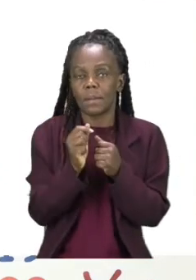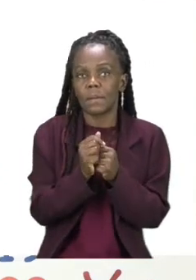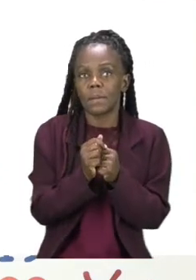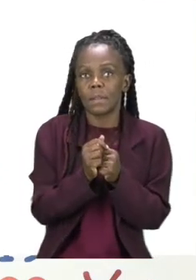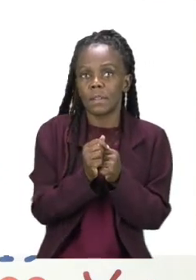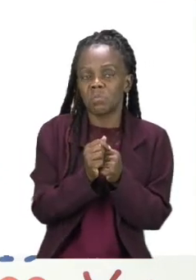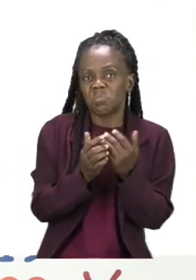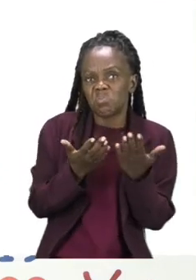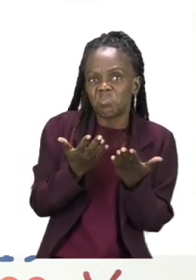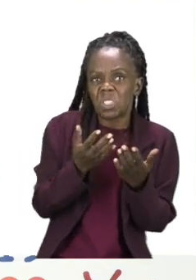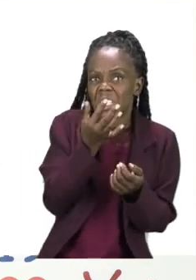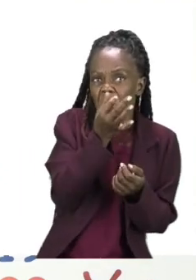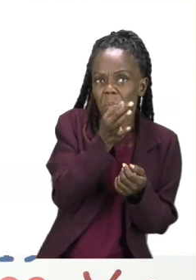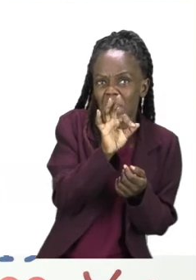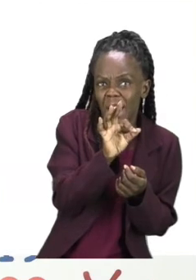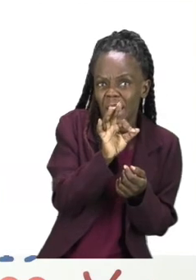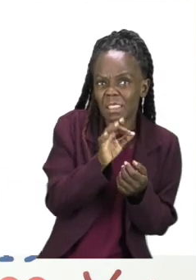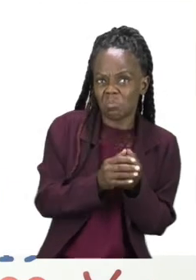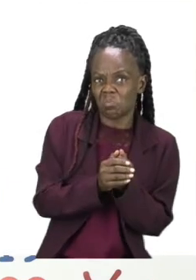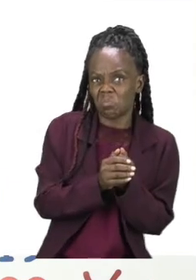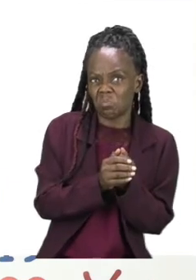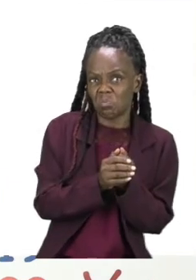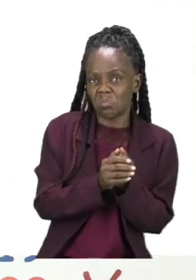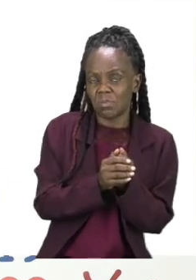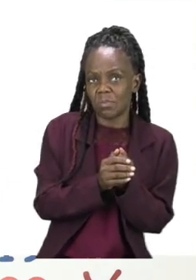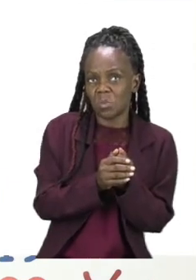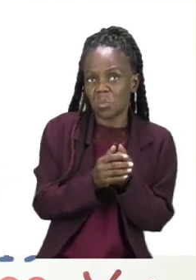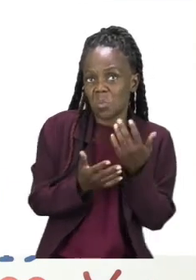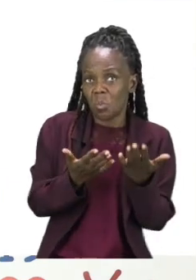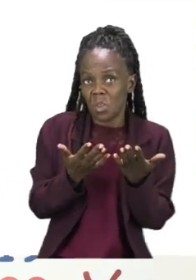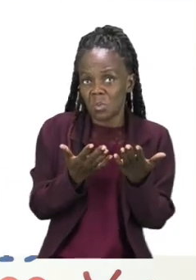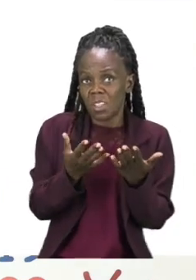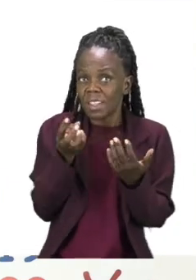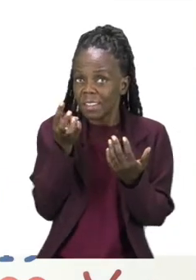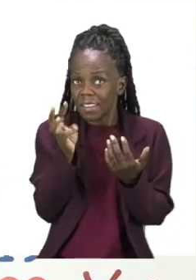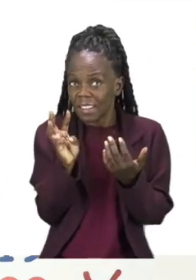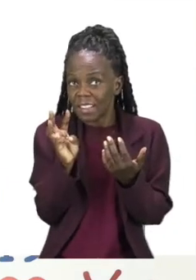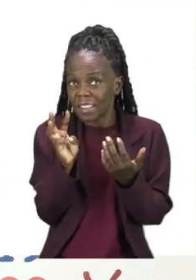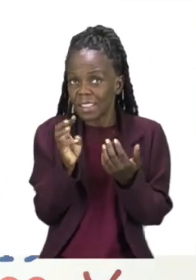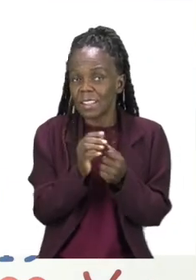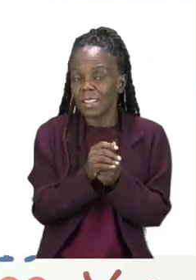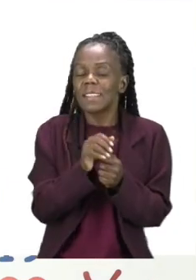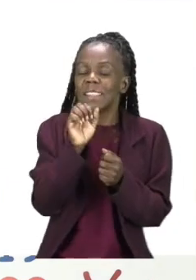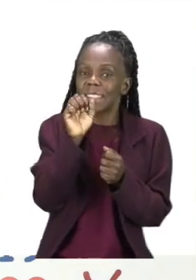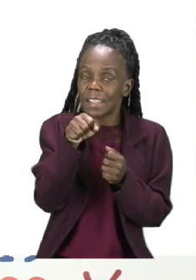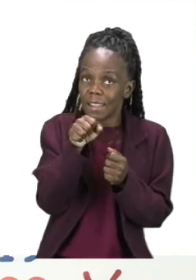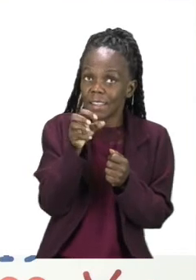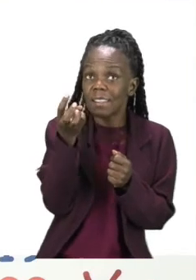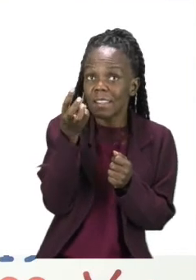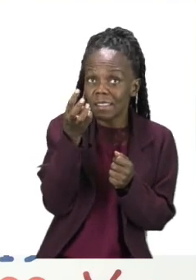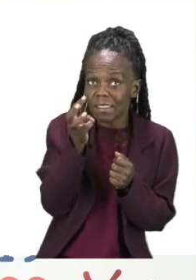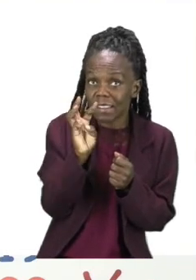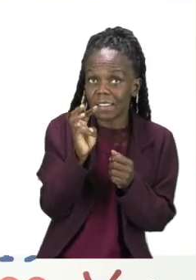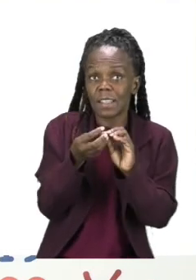How about 3? Or 6? Yes, well done. Because we